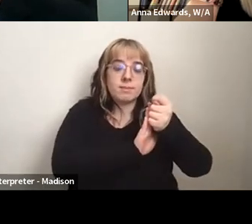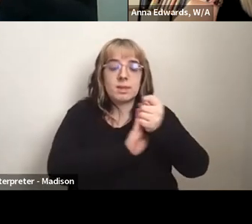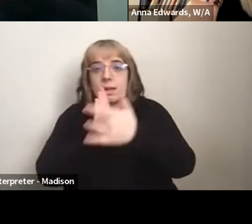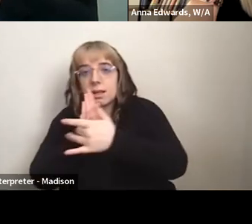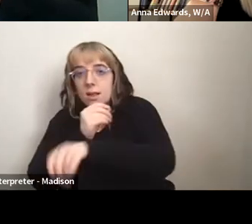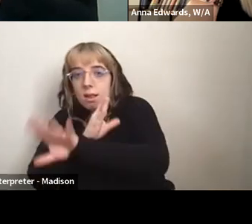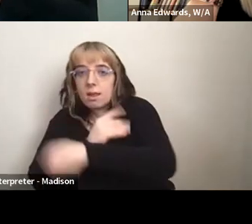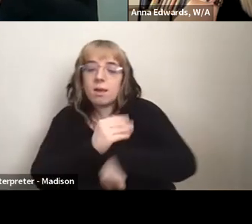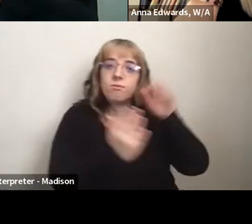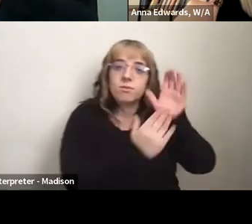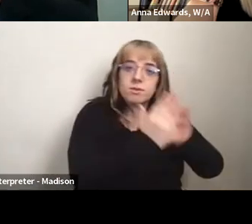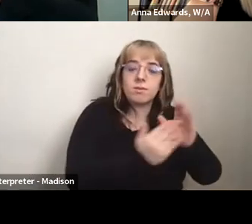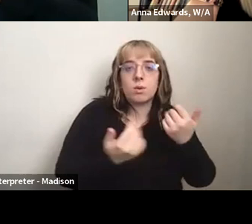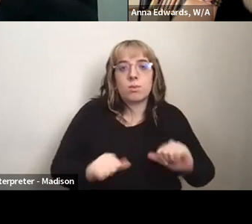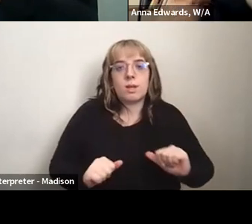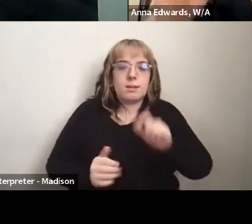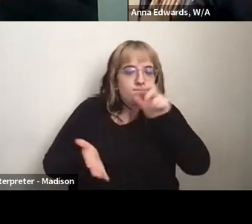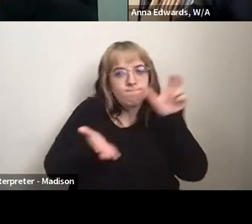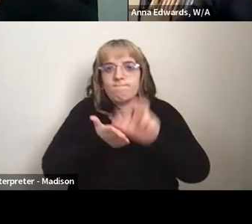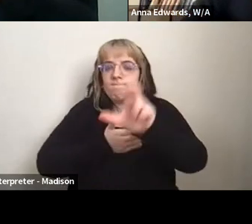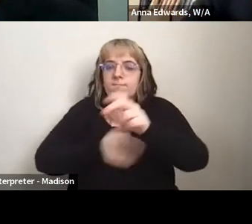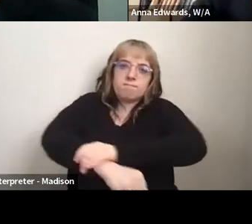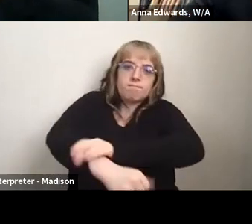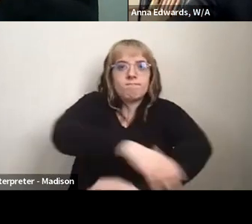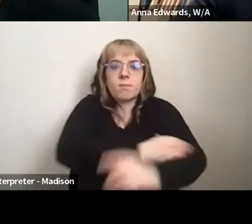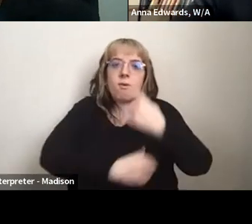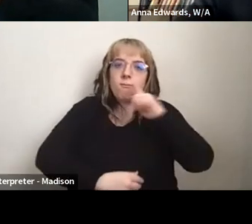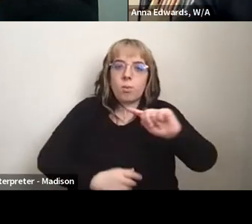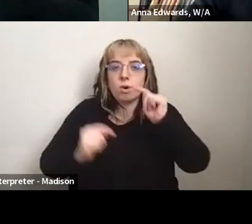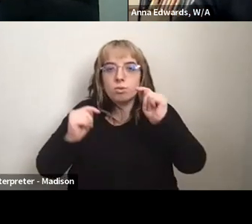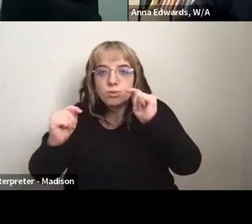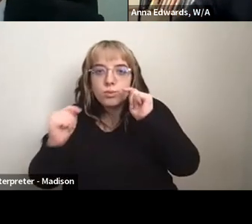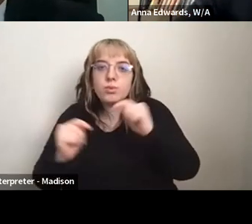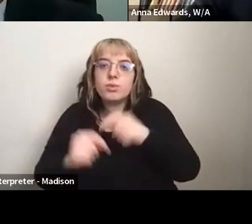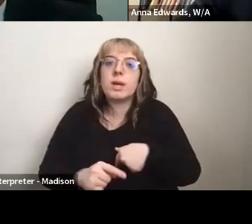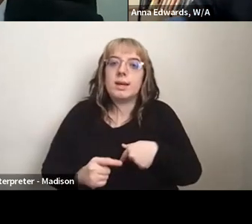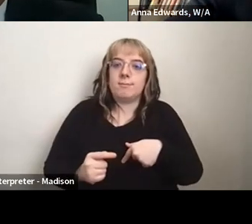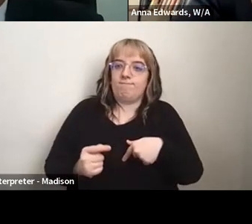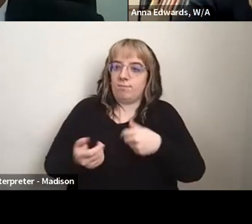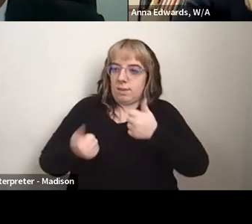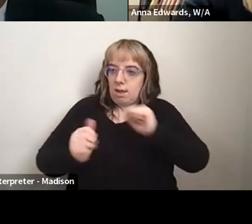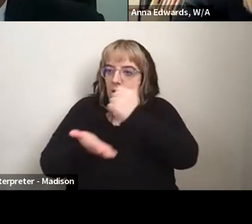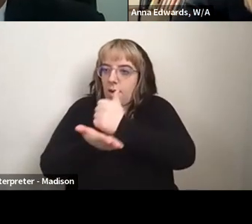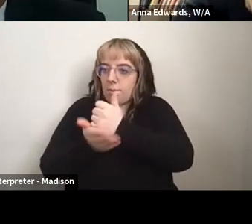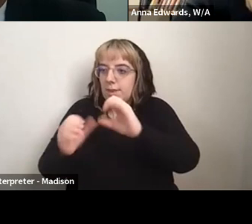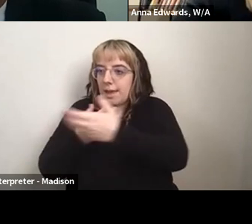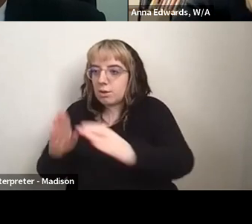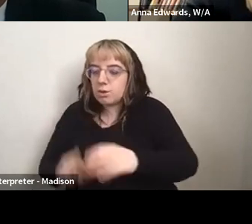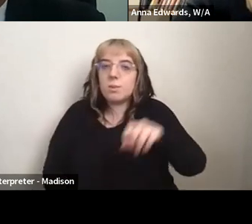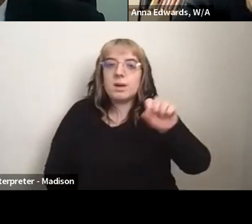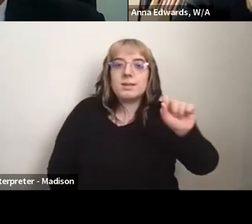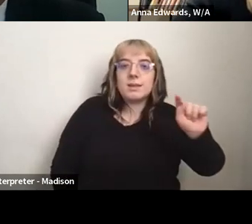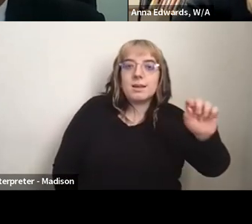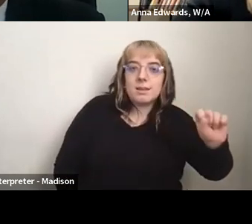on tutoring as well as those interventions in class and MTSS. One thing